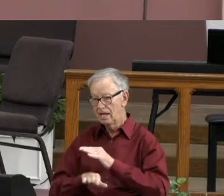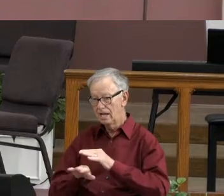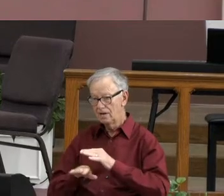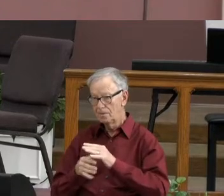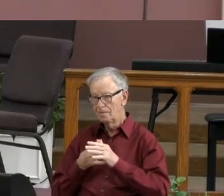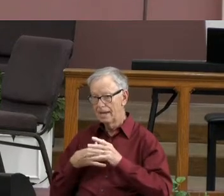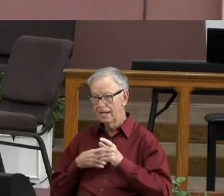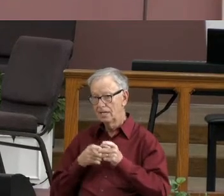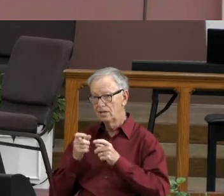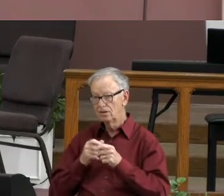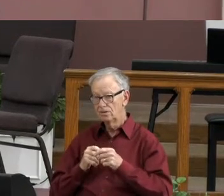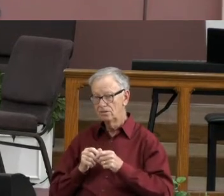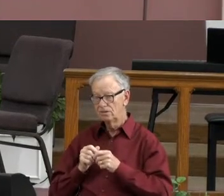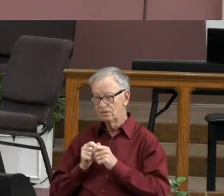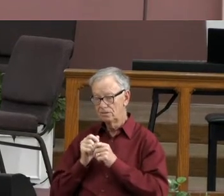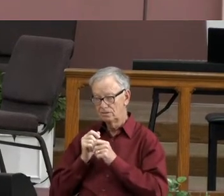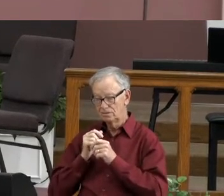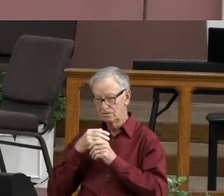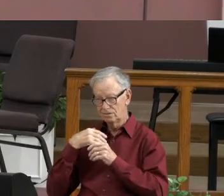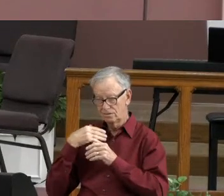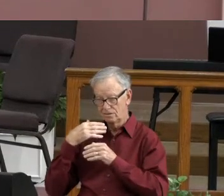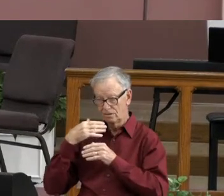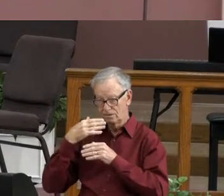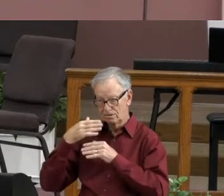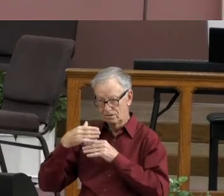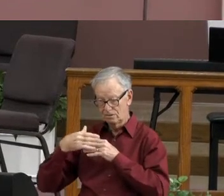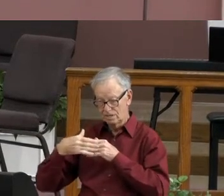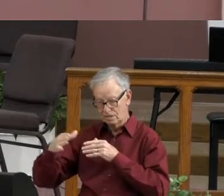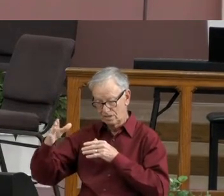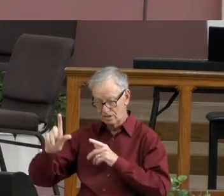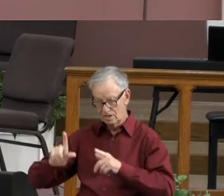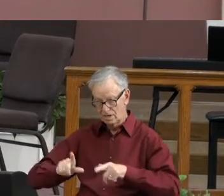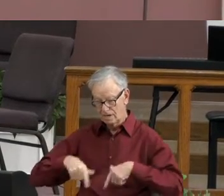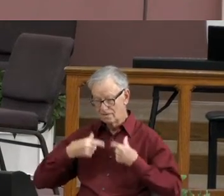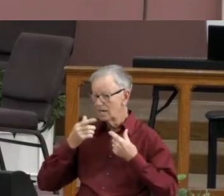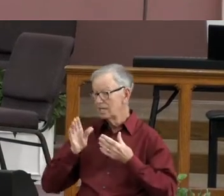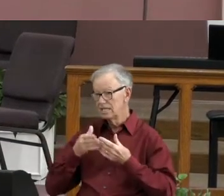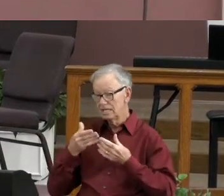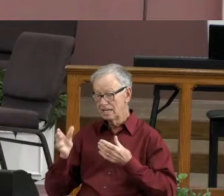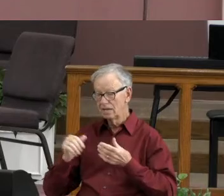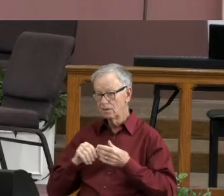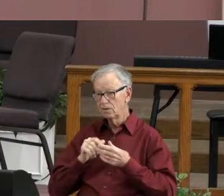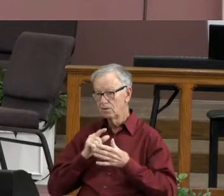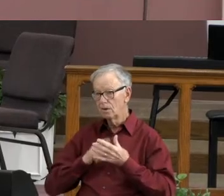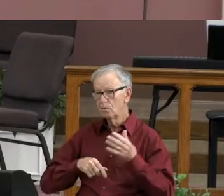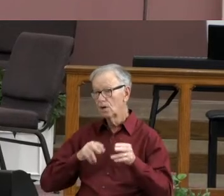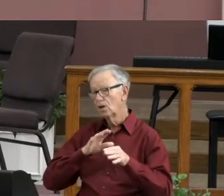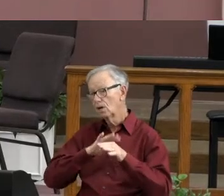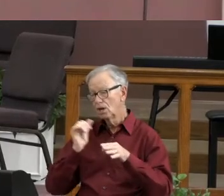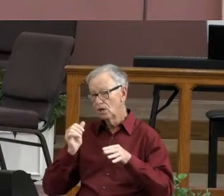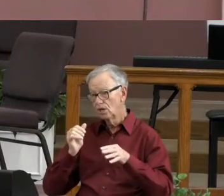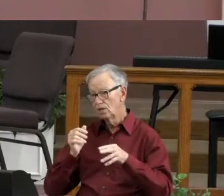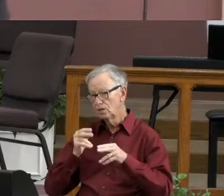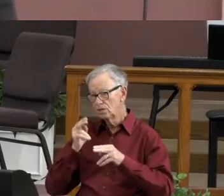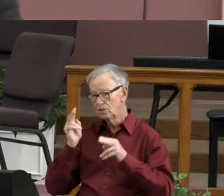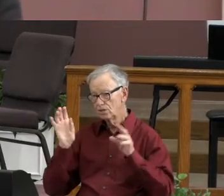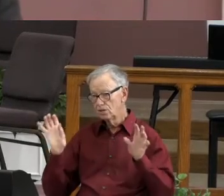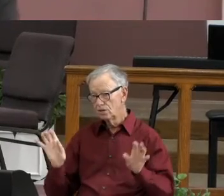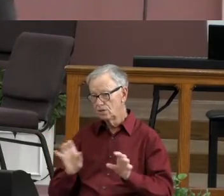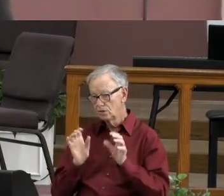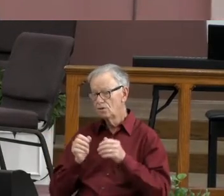hard. That's not an easy thing. But it's what we're called to do. And